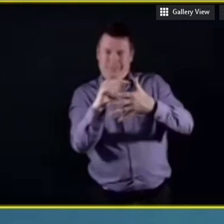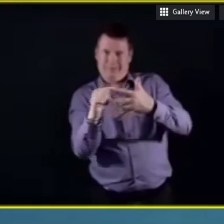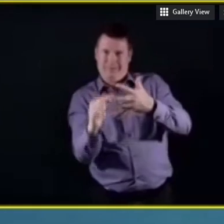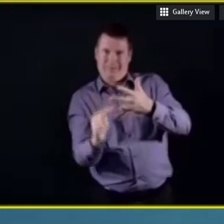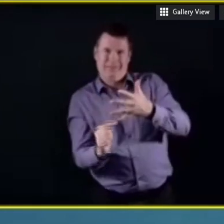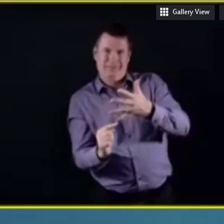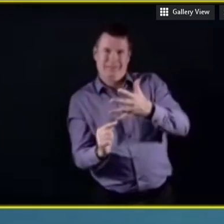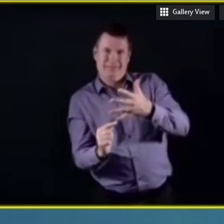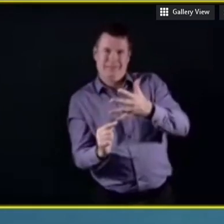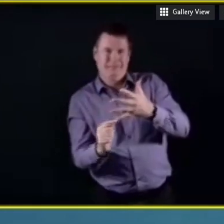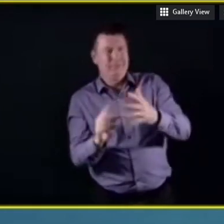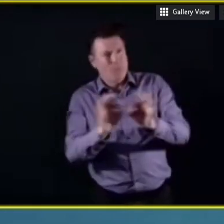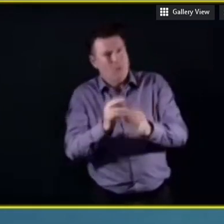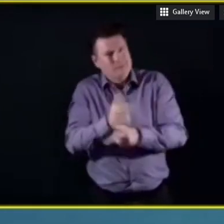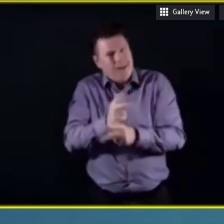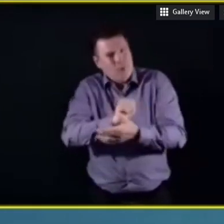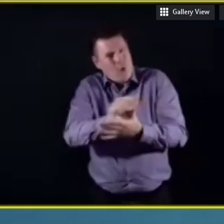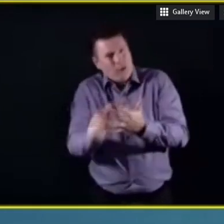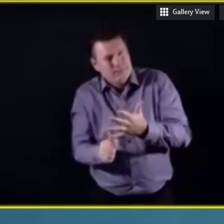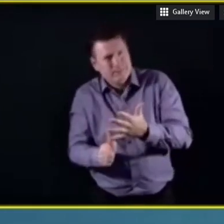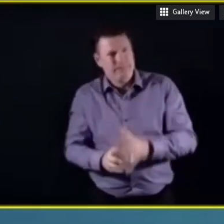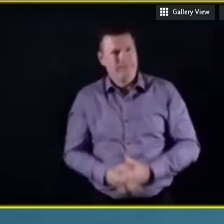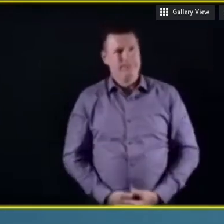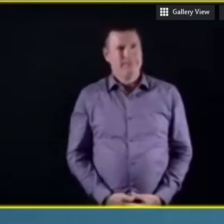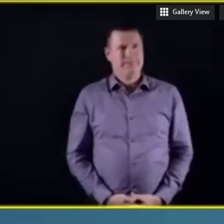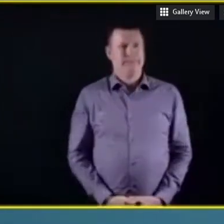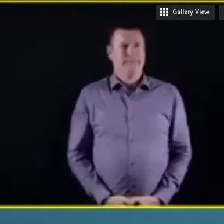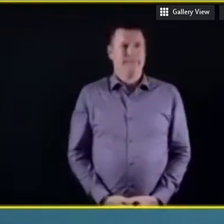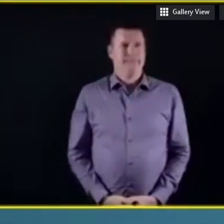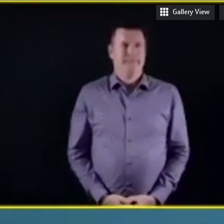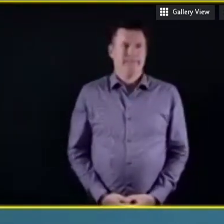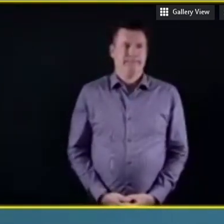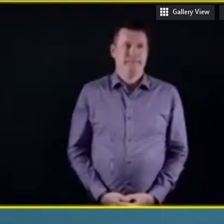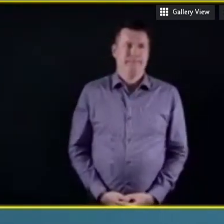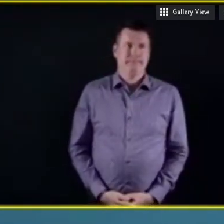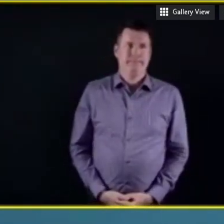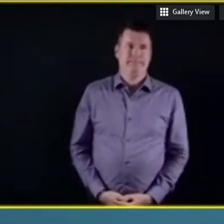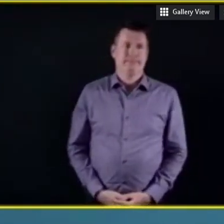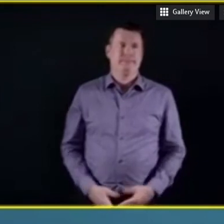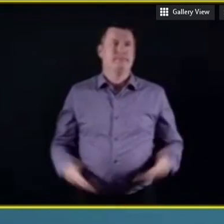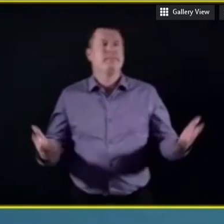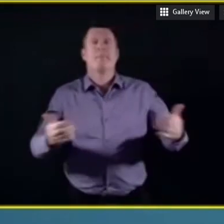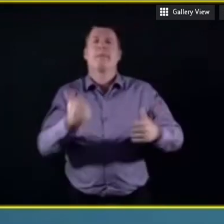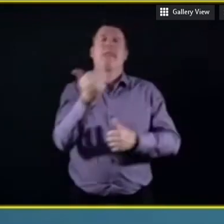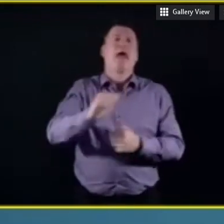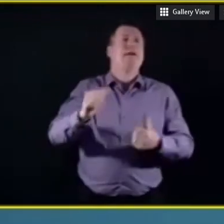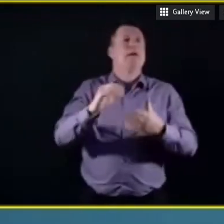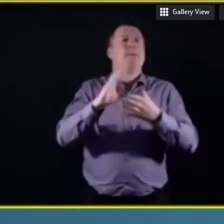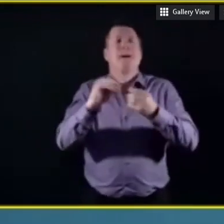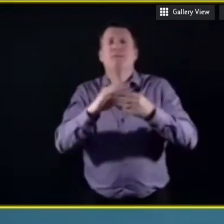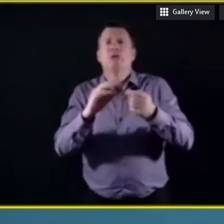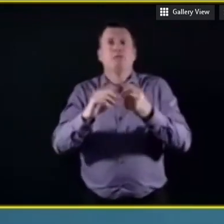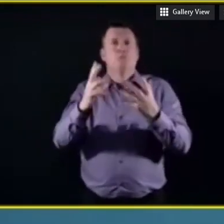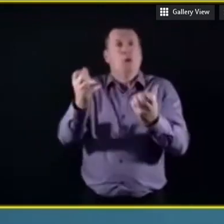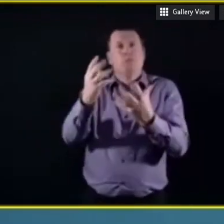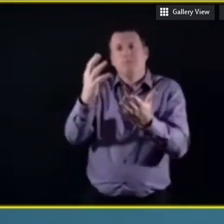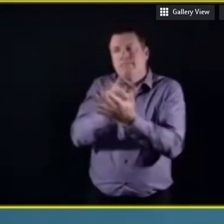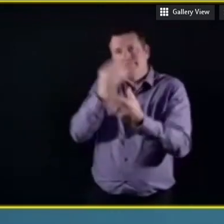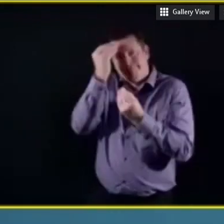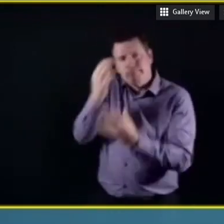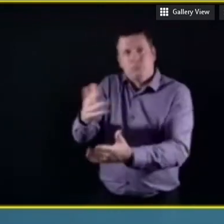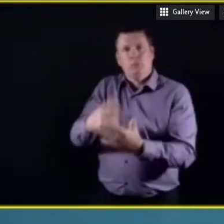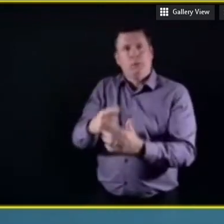would say we do miss seeing our patients. We want them to know that it's a much better job being able to see patients